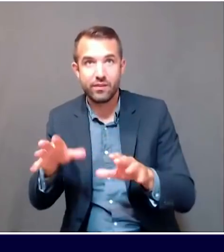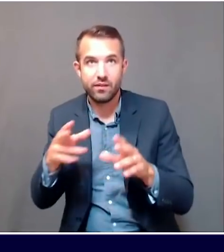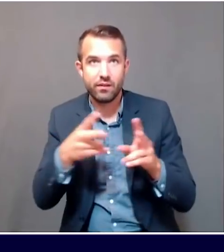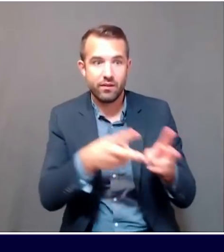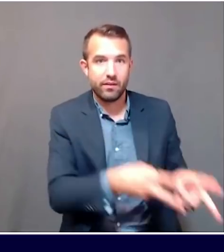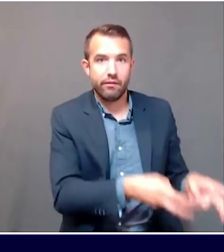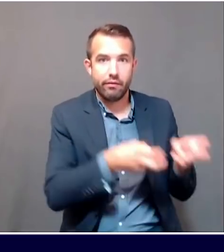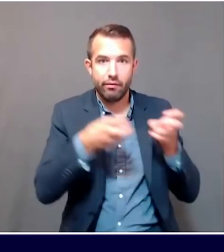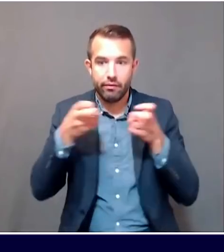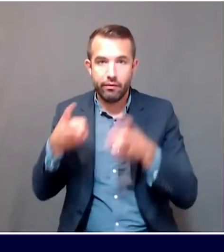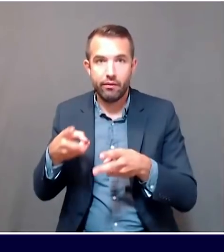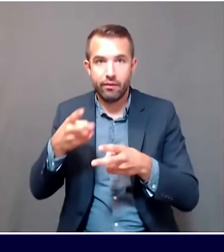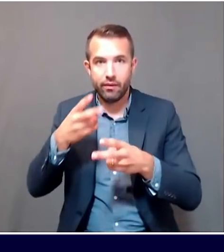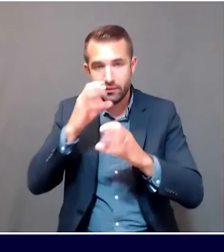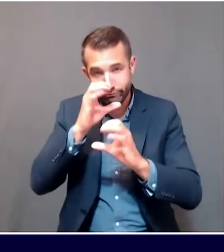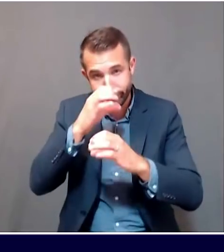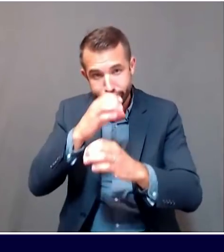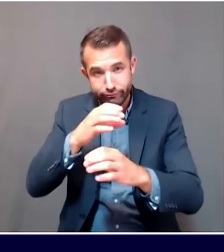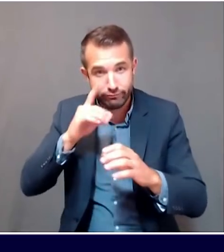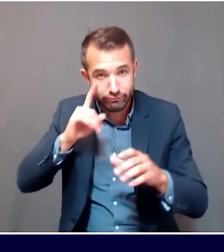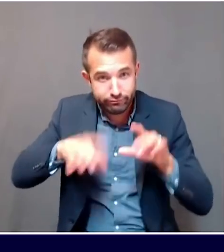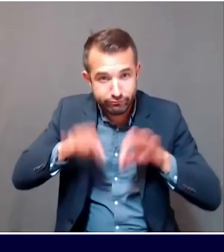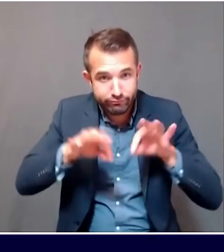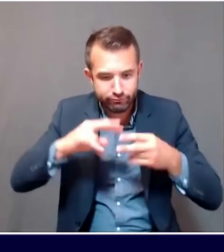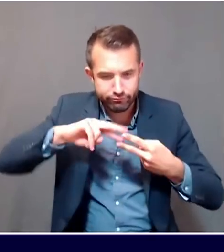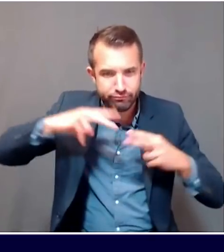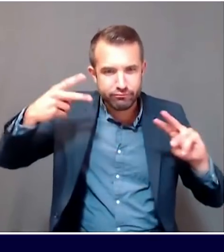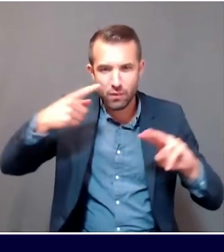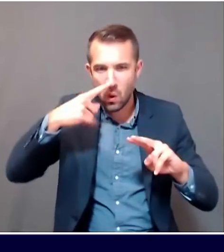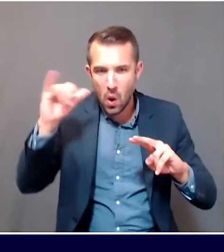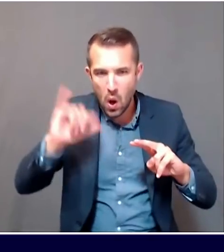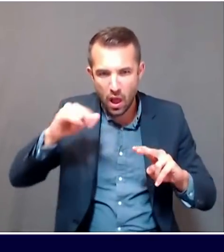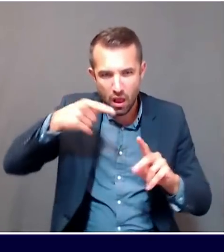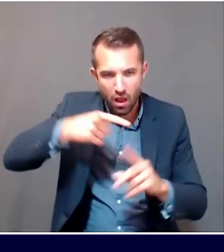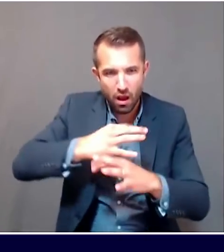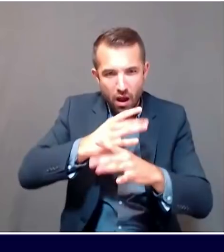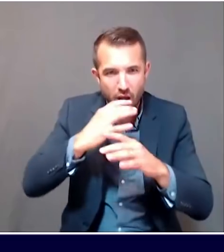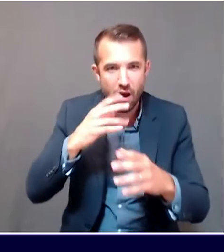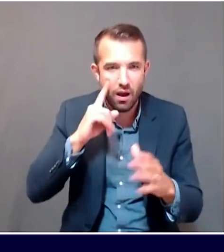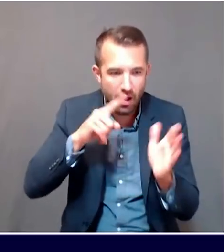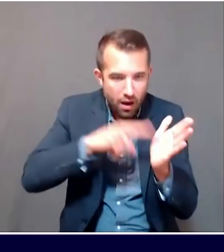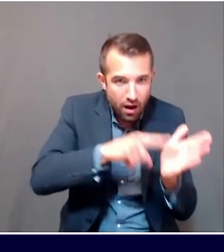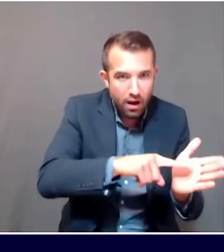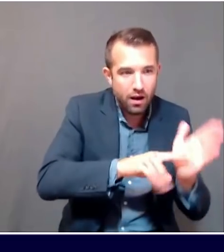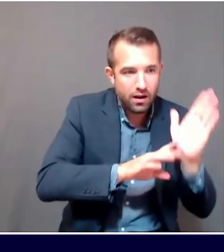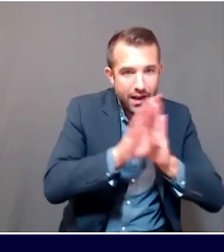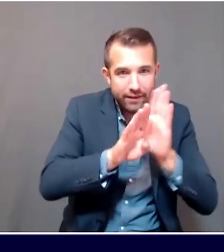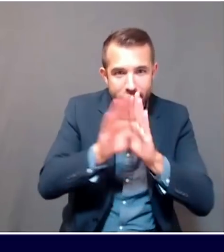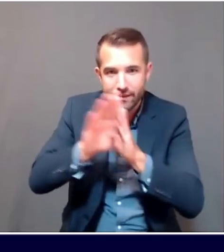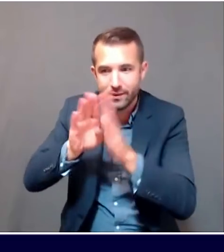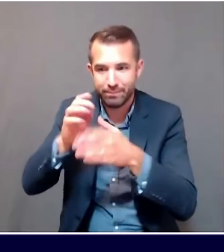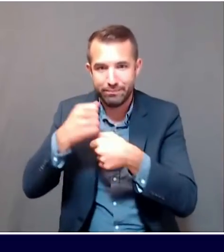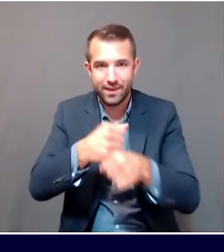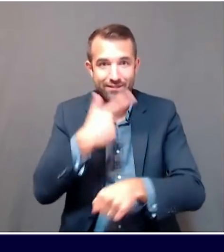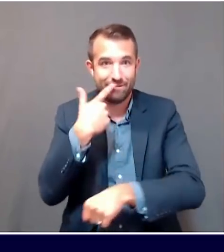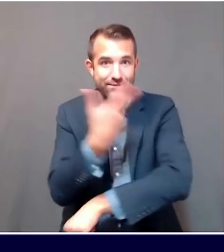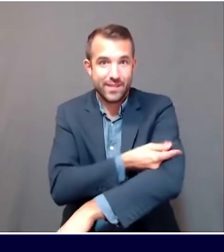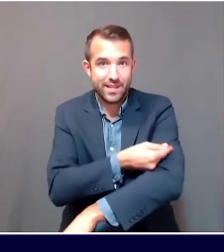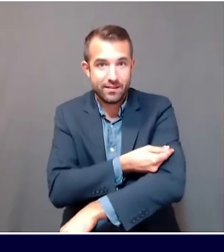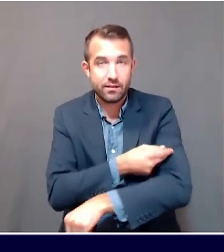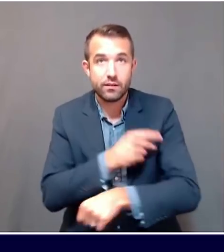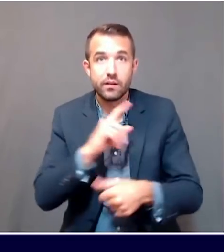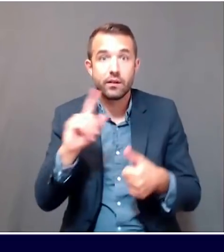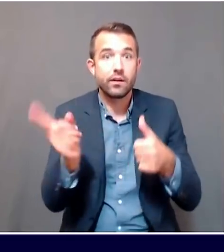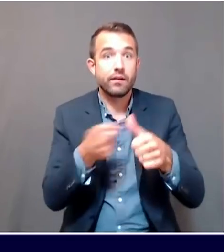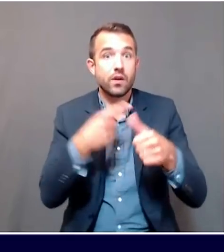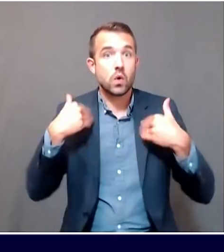in January. The first safety trials in humans began in March of this year. Now, to be